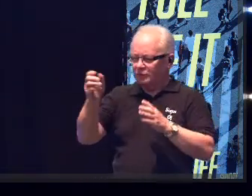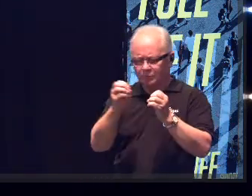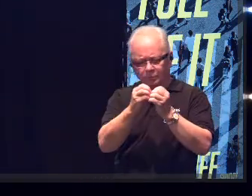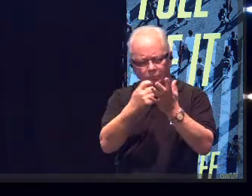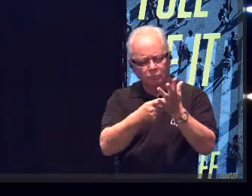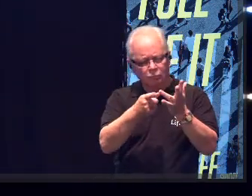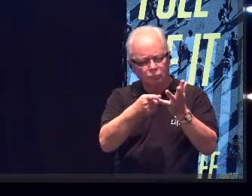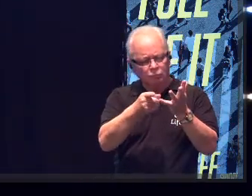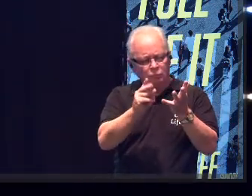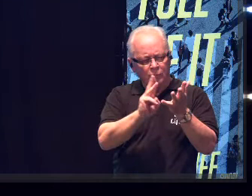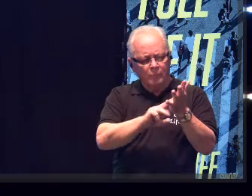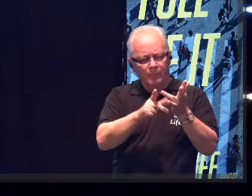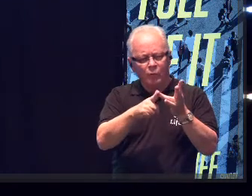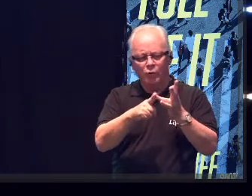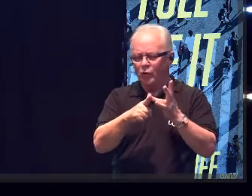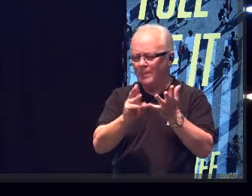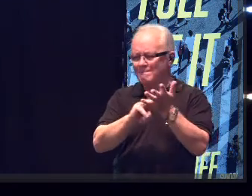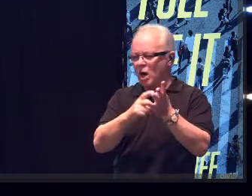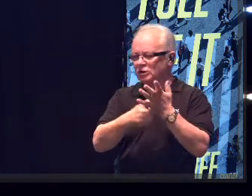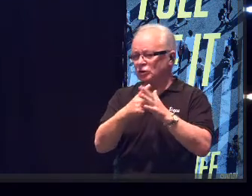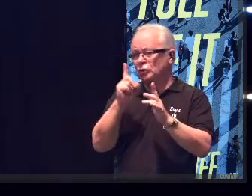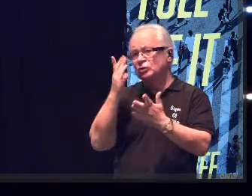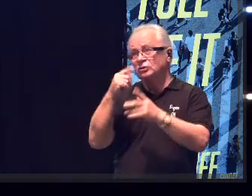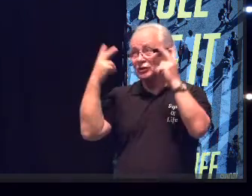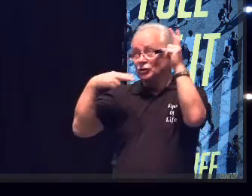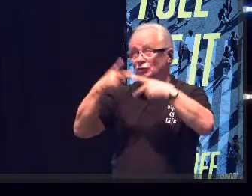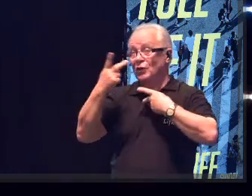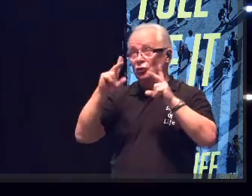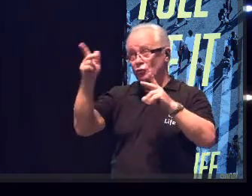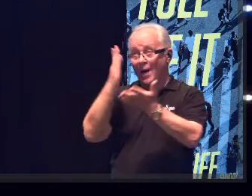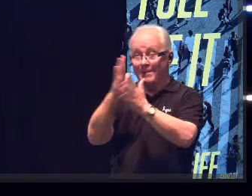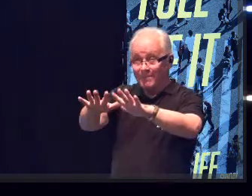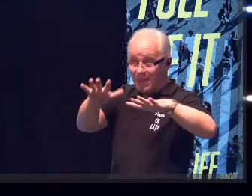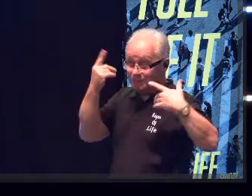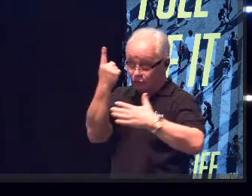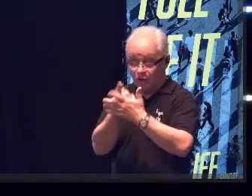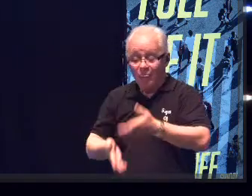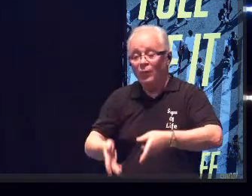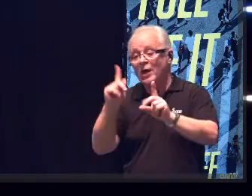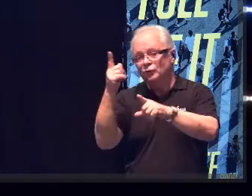said, you're amazing just the way you are.